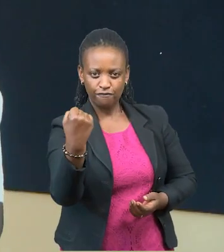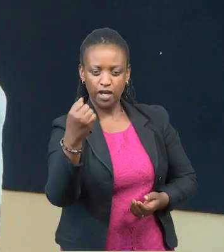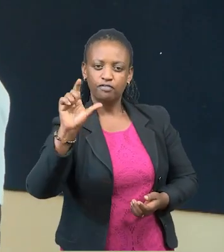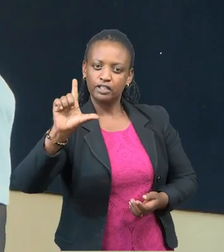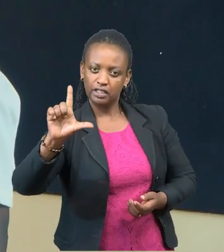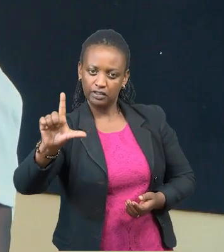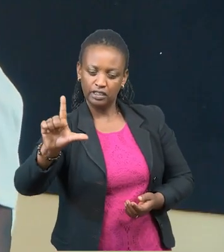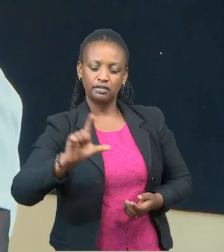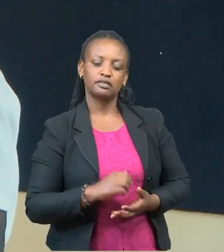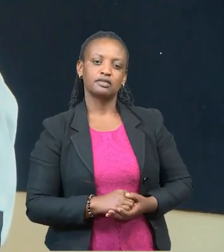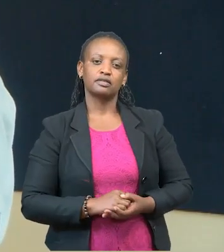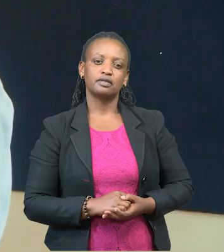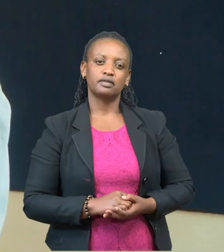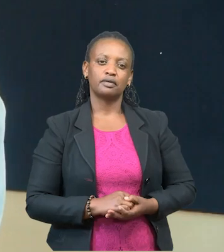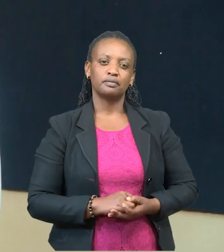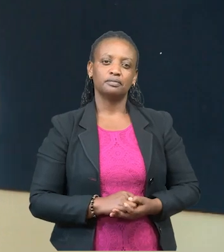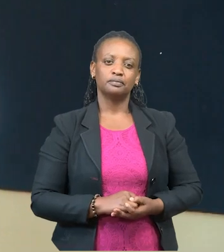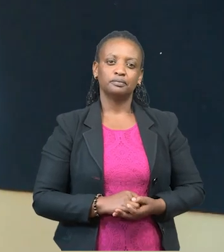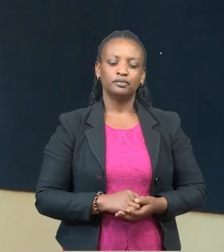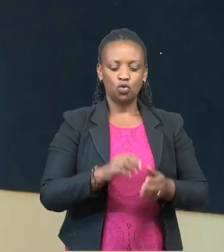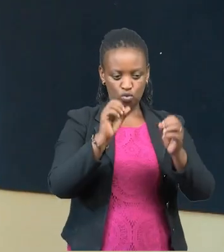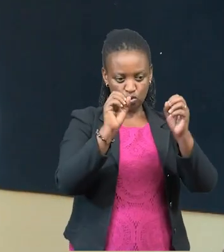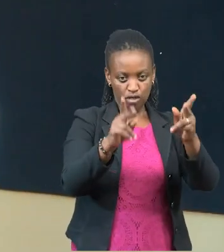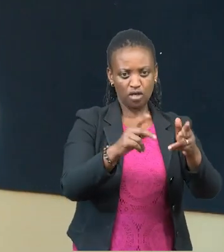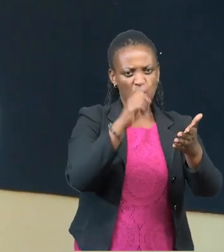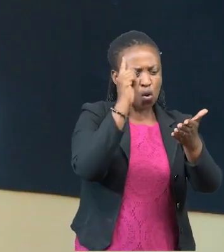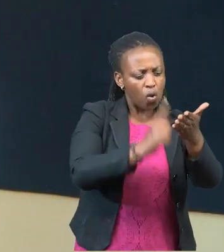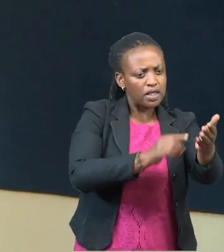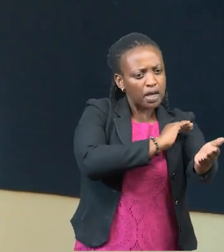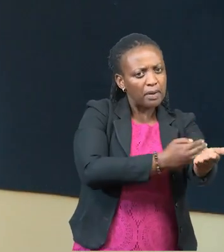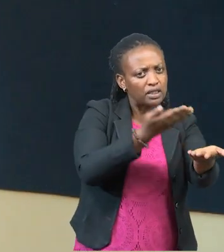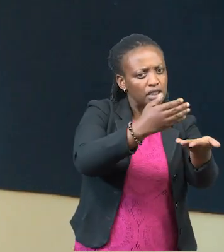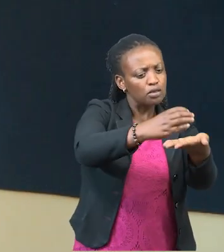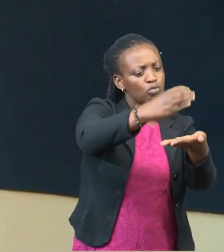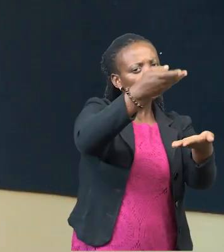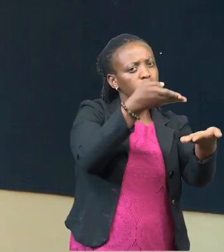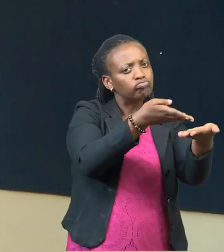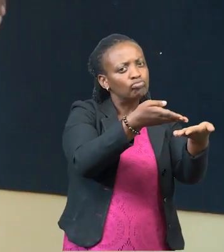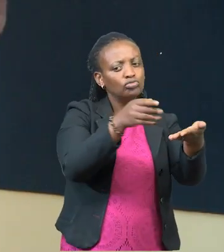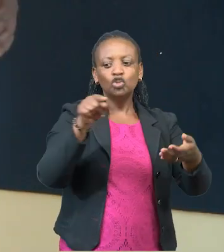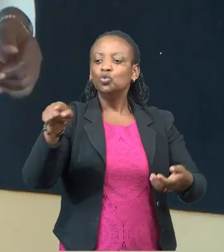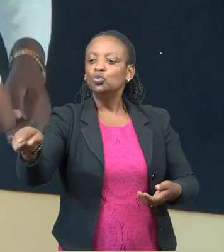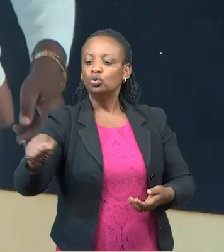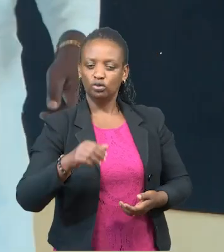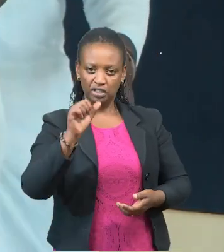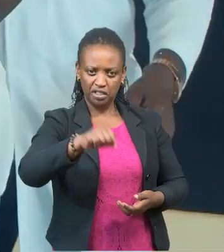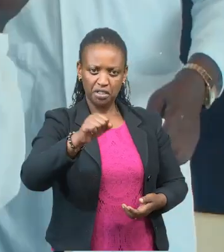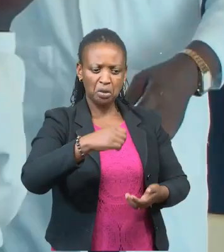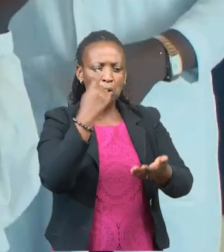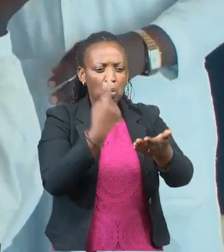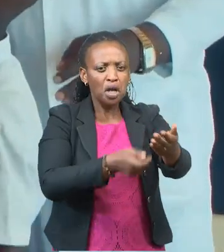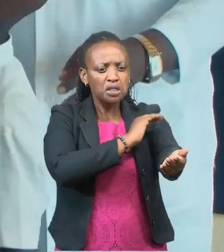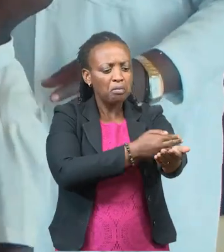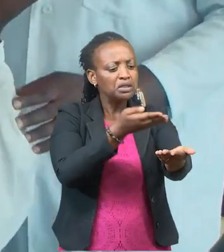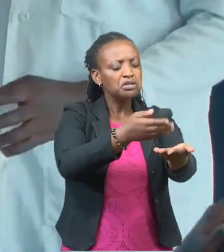1.5 liters. 1.5 liters. What is the capacity of this bottle? Yes. What is